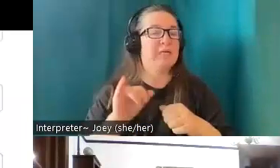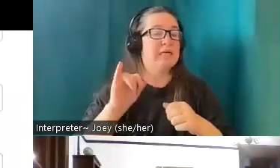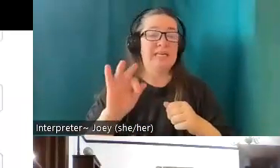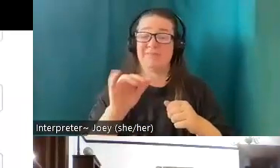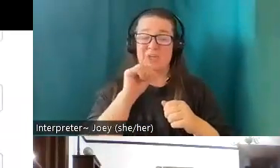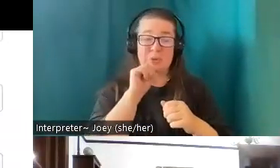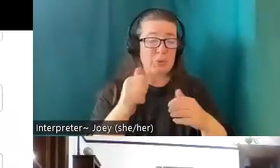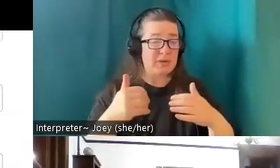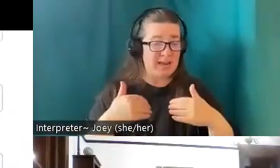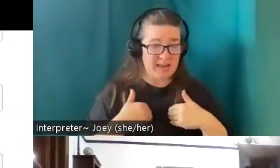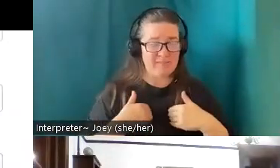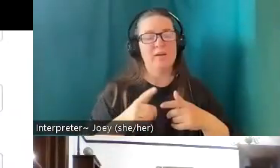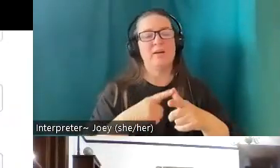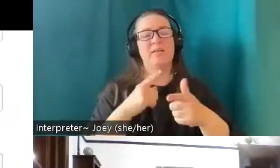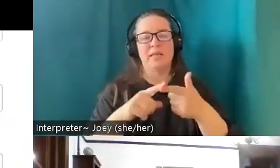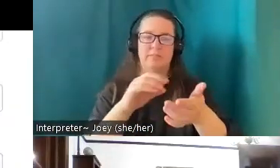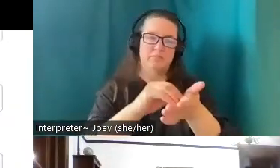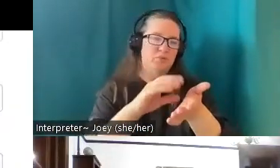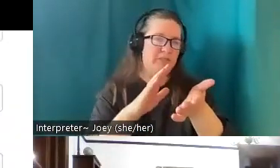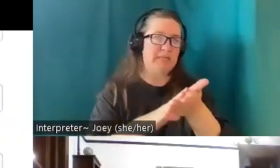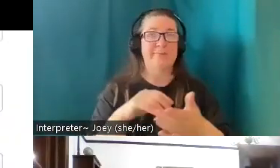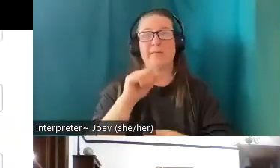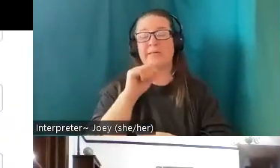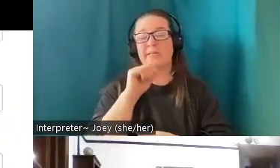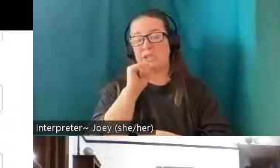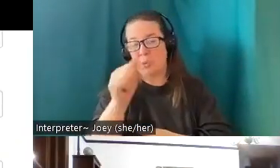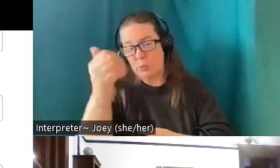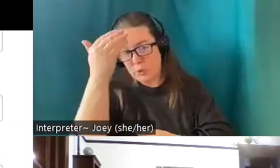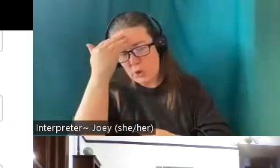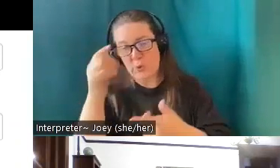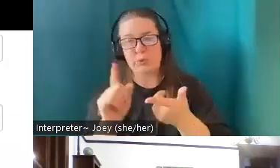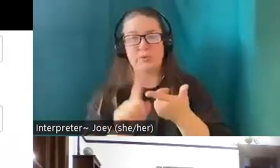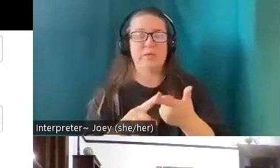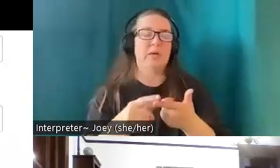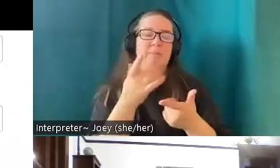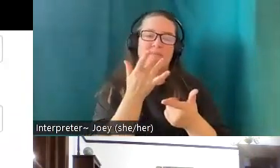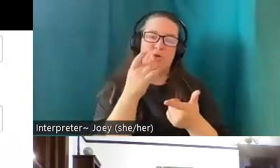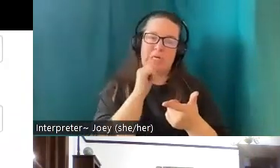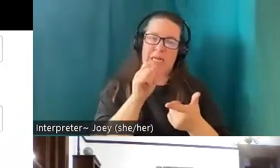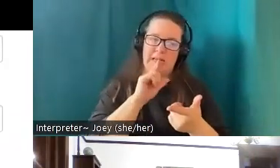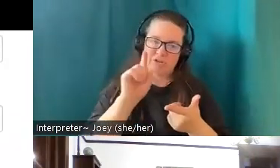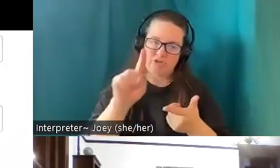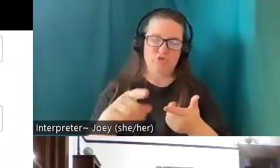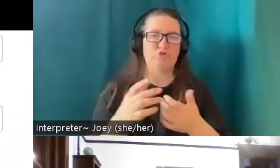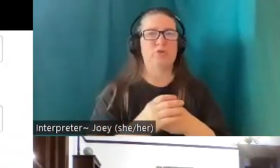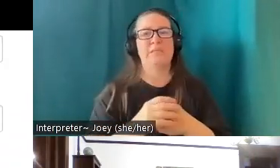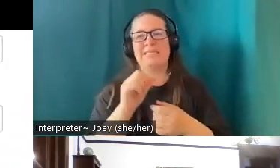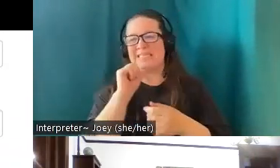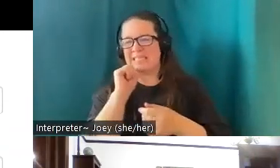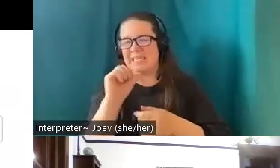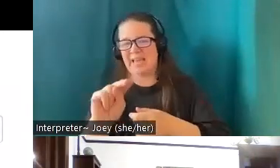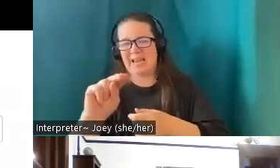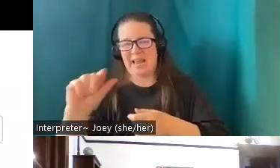as do not know, prefer not to answer, or not applicable here below. This also works if you do not have a board or a